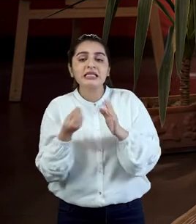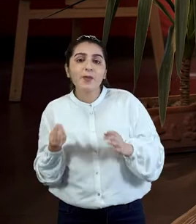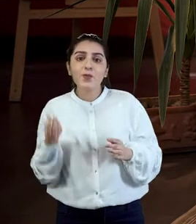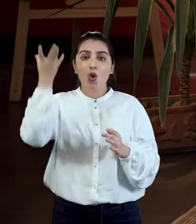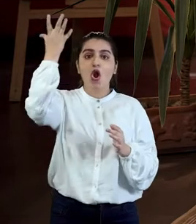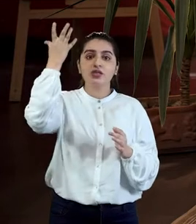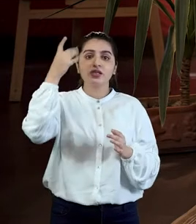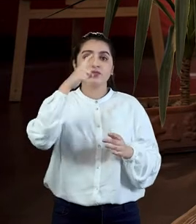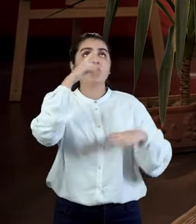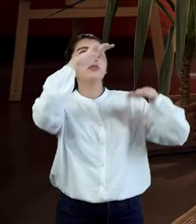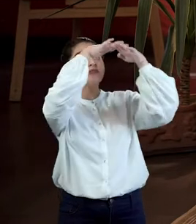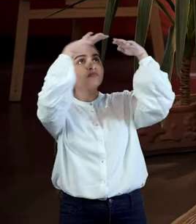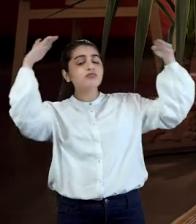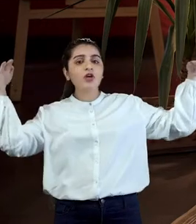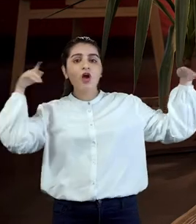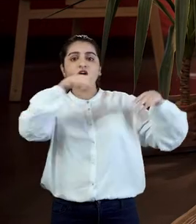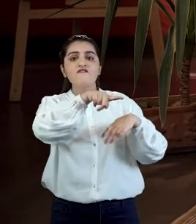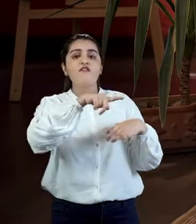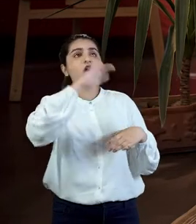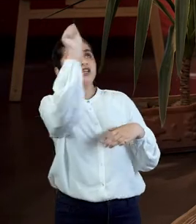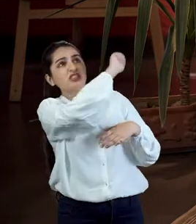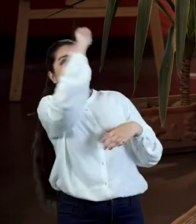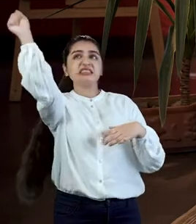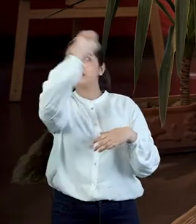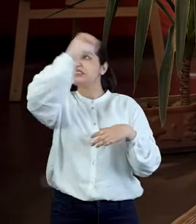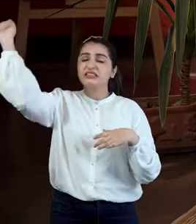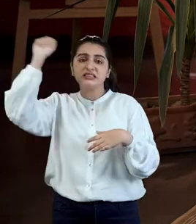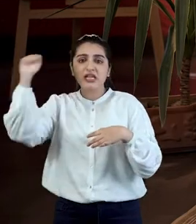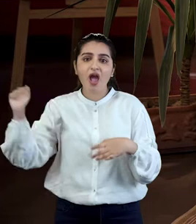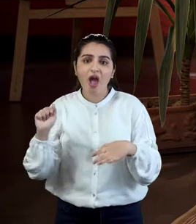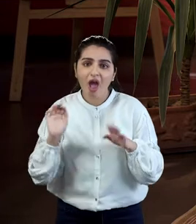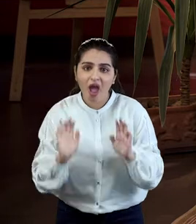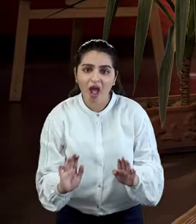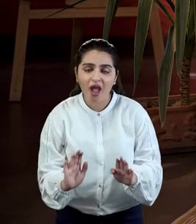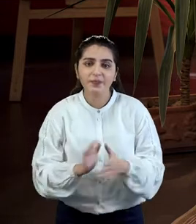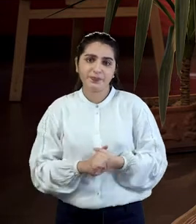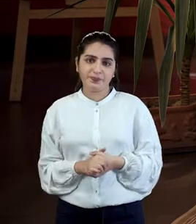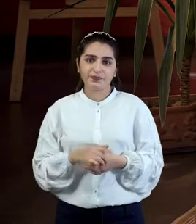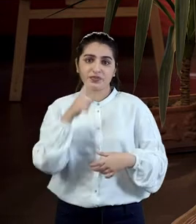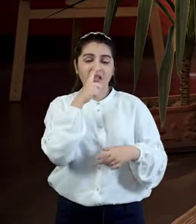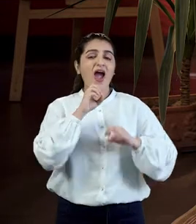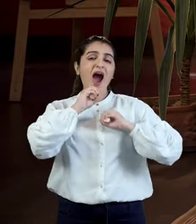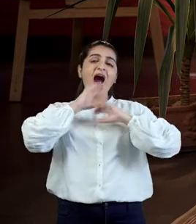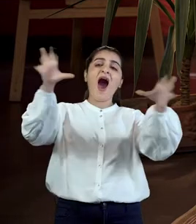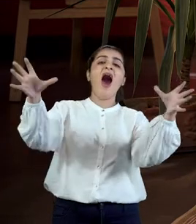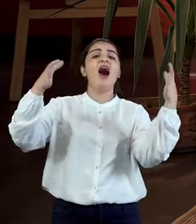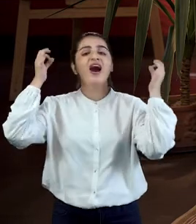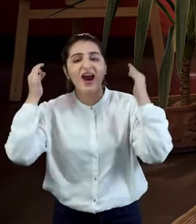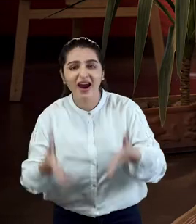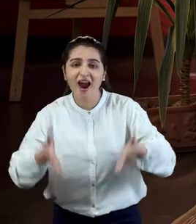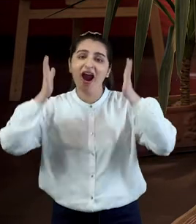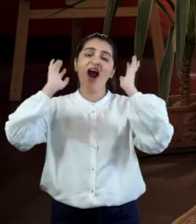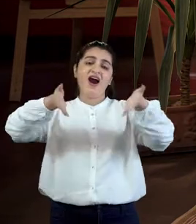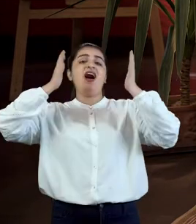the wizard came onto the roof where Eliza had been scrubbing the sooty chimney pots. Instead of grunting, he laughed his horrible